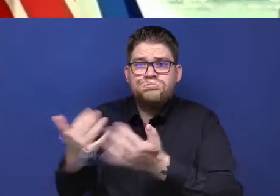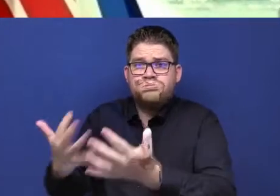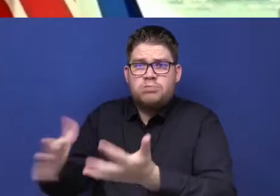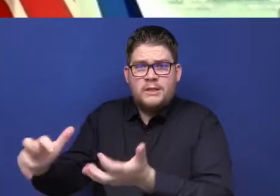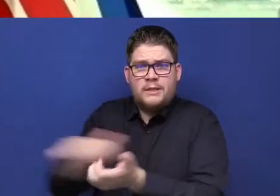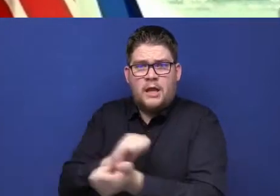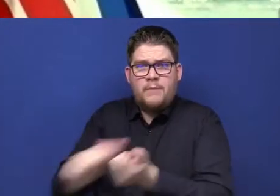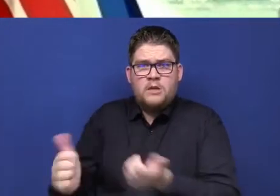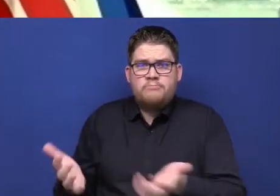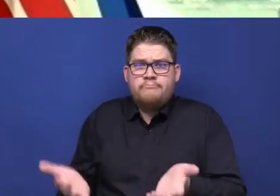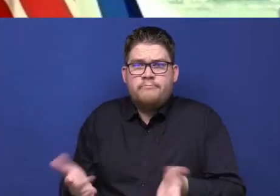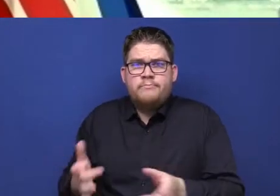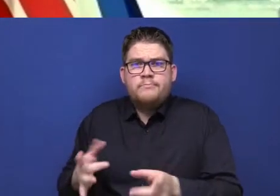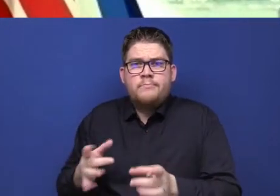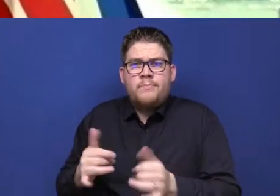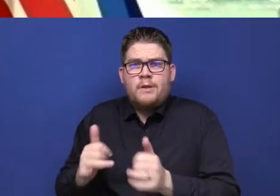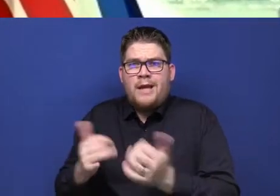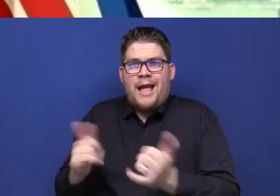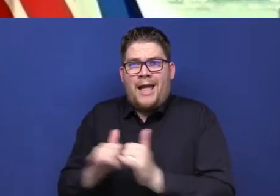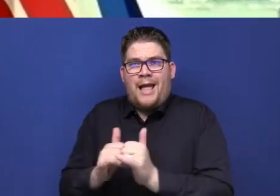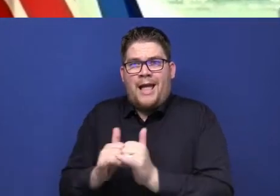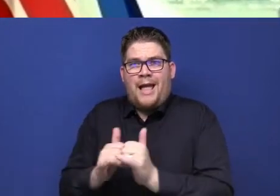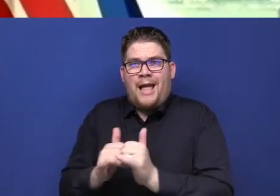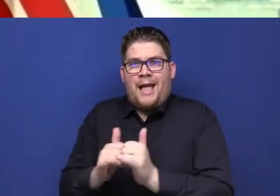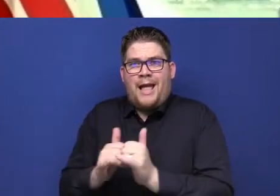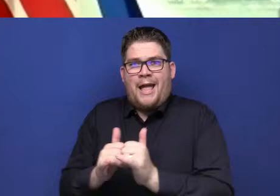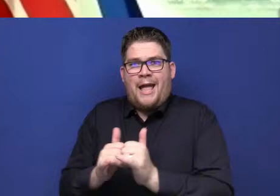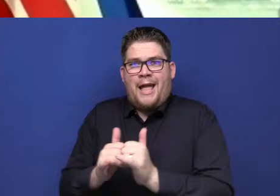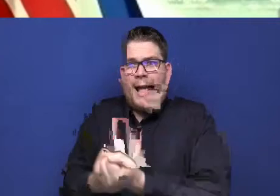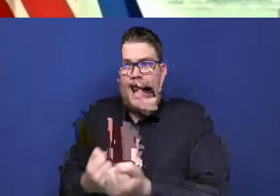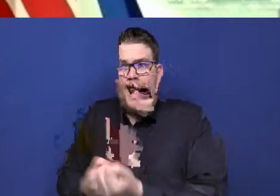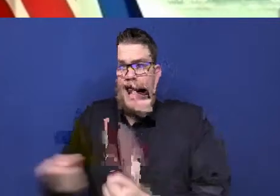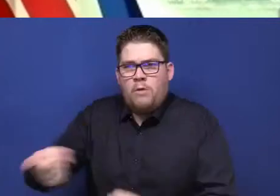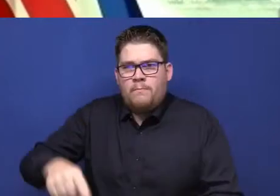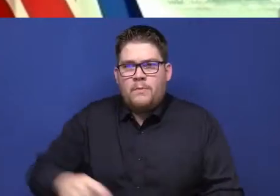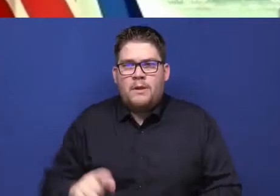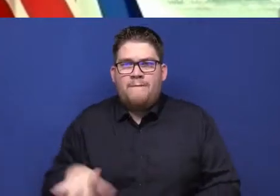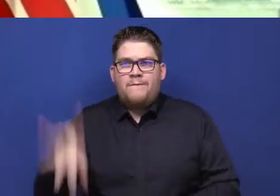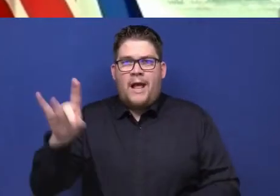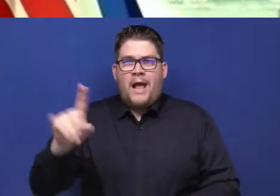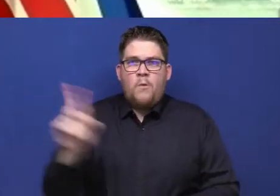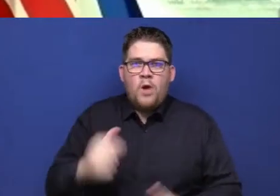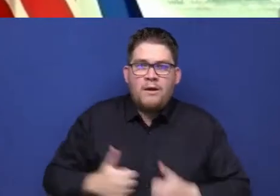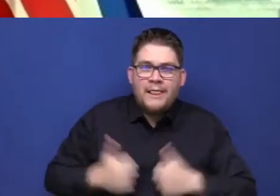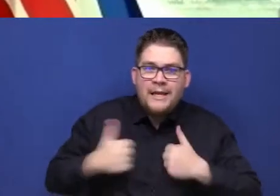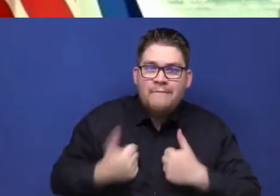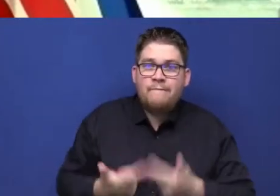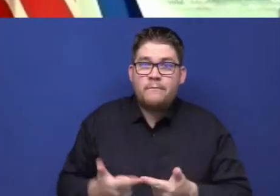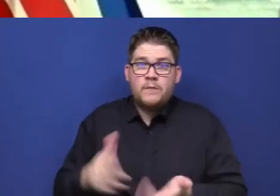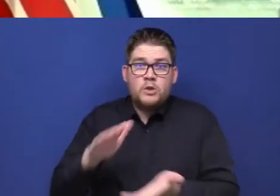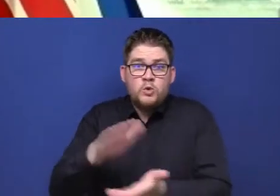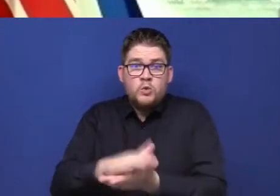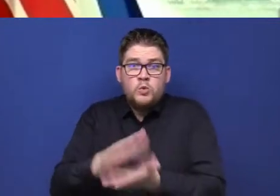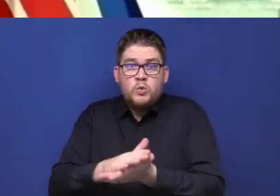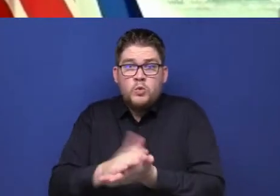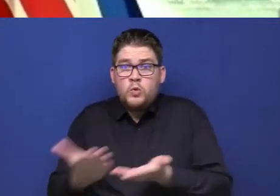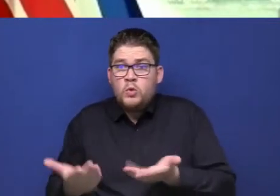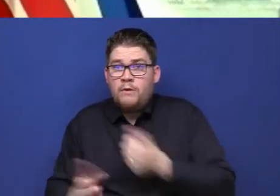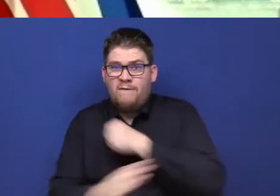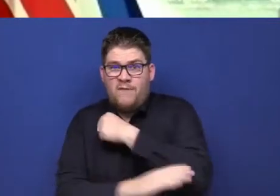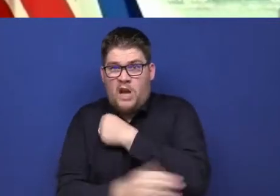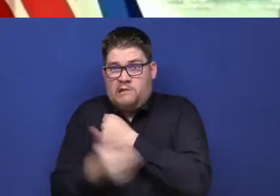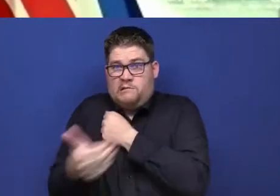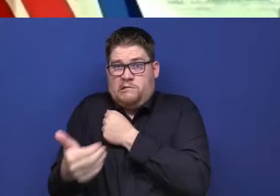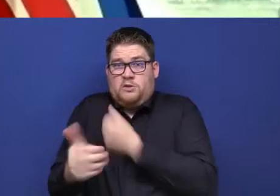children, and particularly if someone, we've spoken to, who may have someone in their family with disabilities who